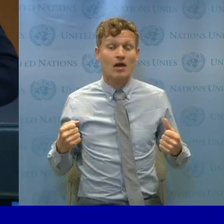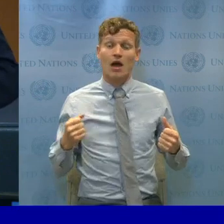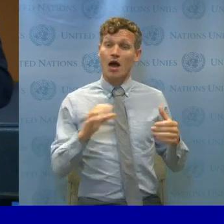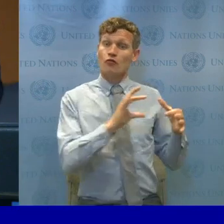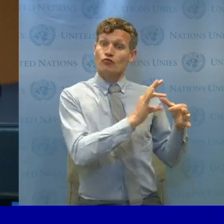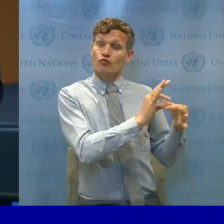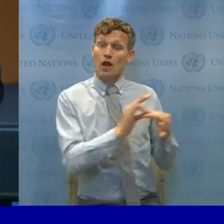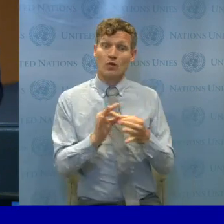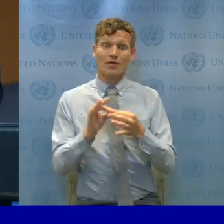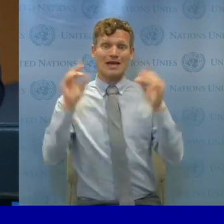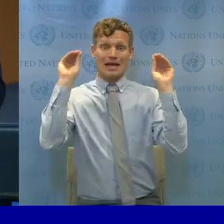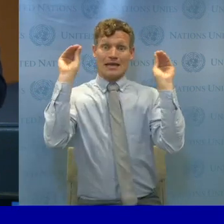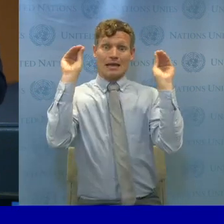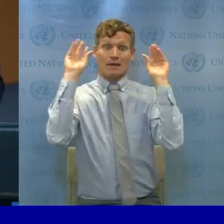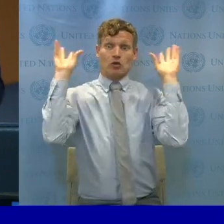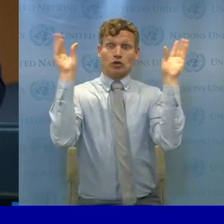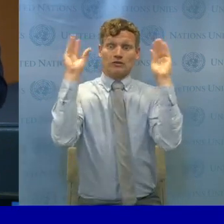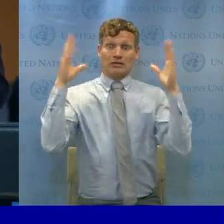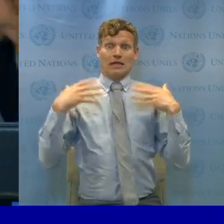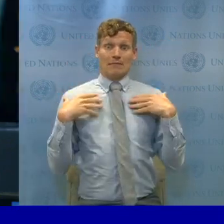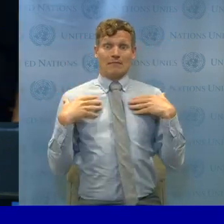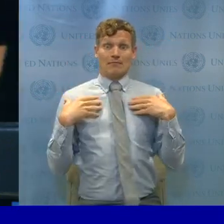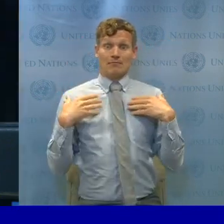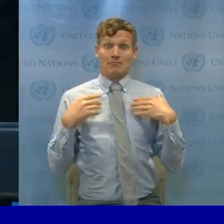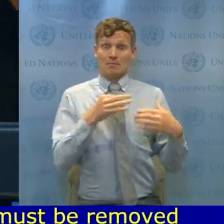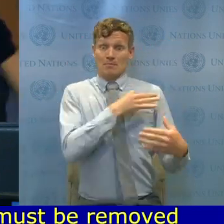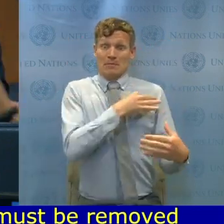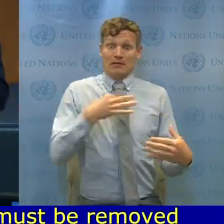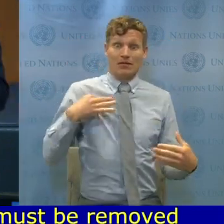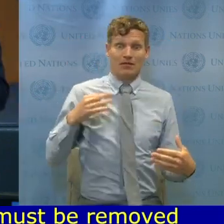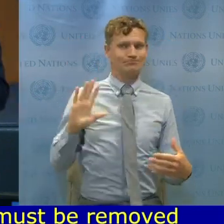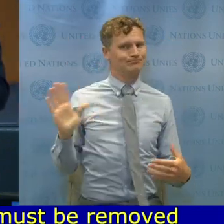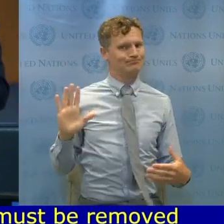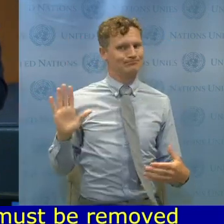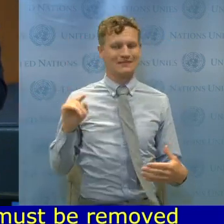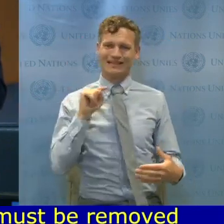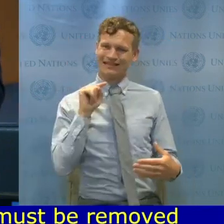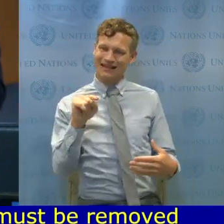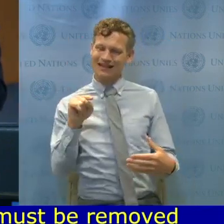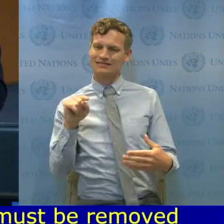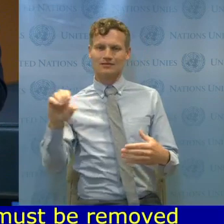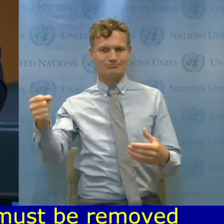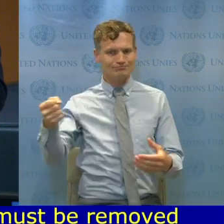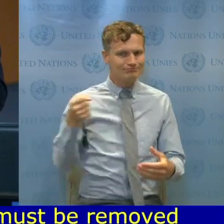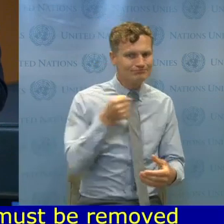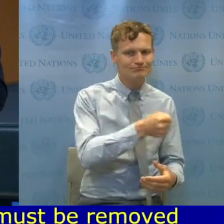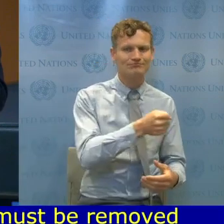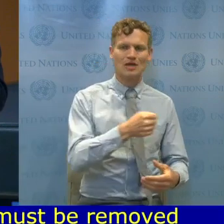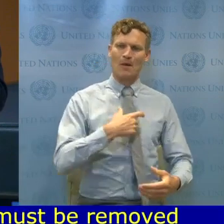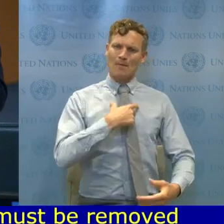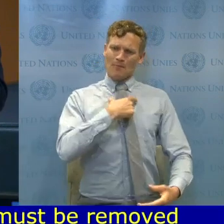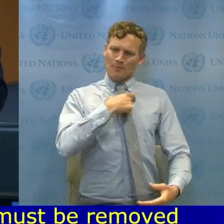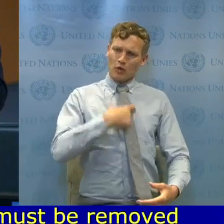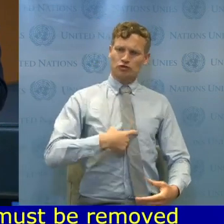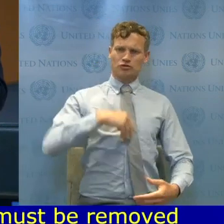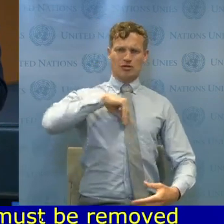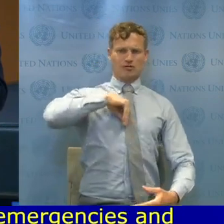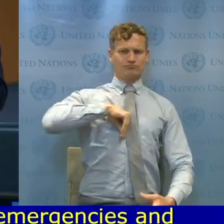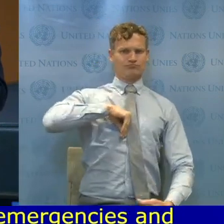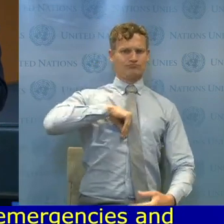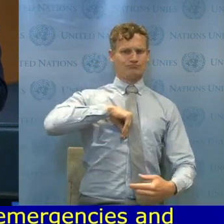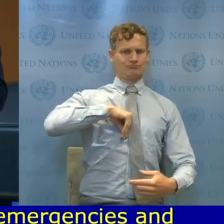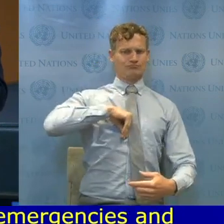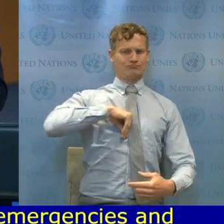and recognized as personal and social in nature. Second, instead of medical interventions